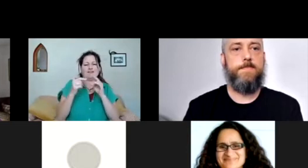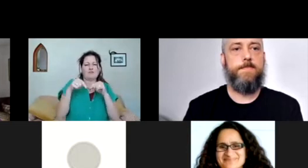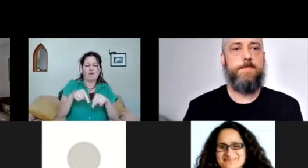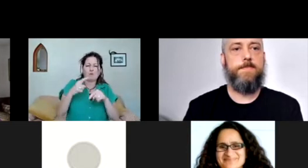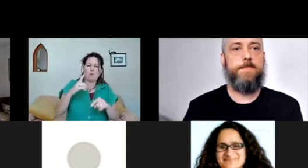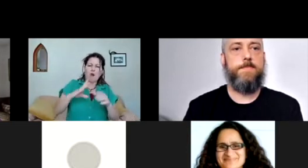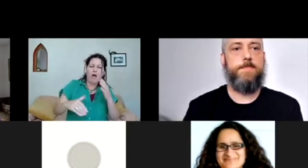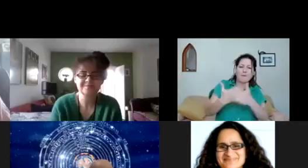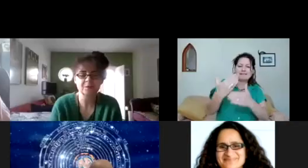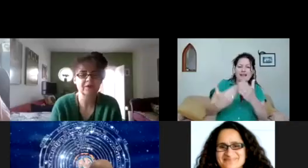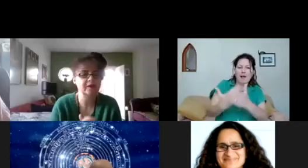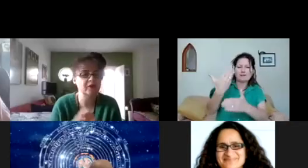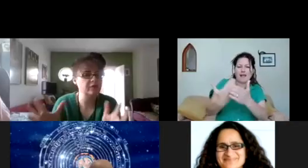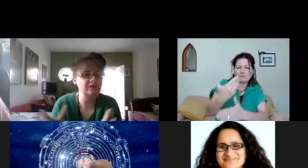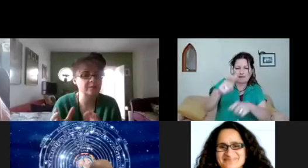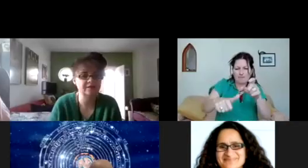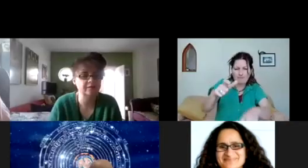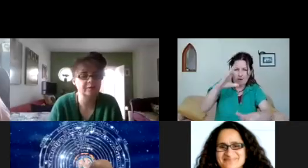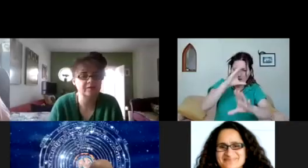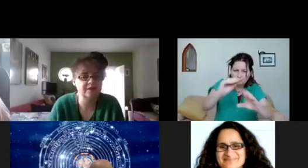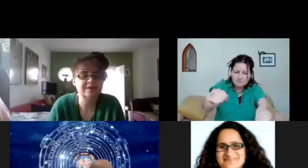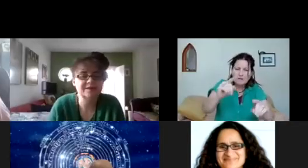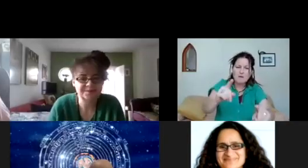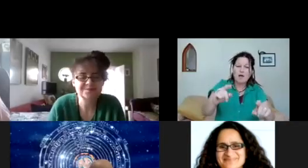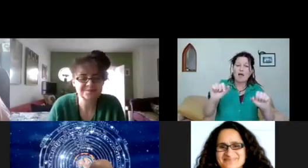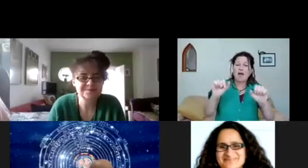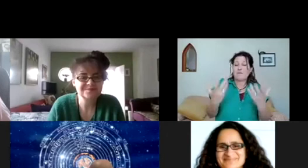and finalised. But yeah, no theme as yet for Liberty.